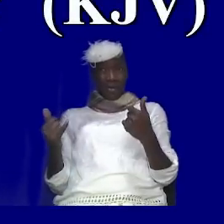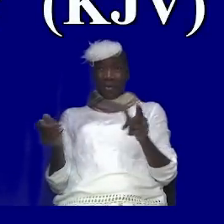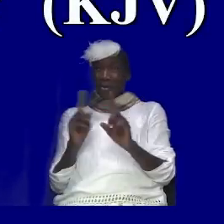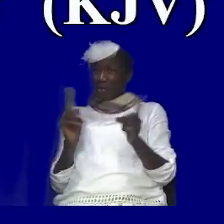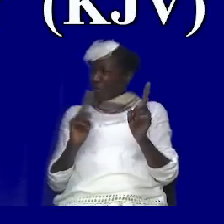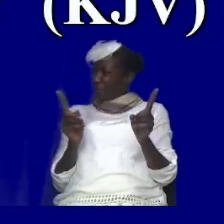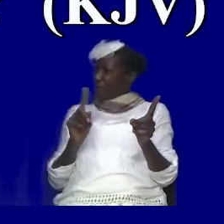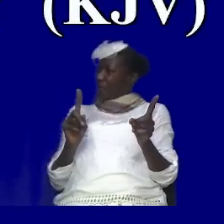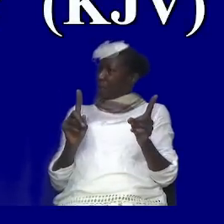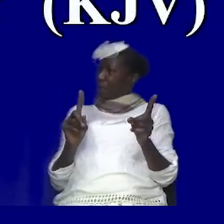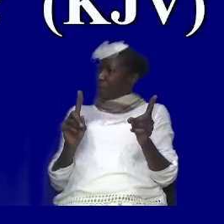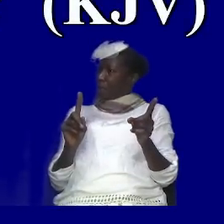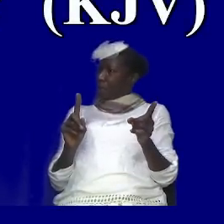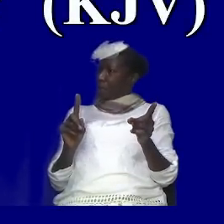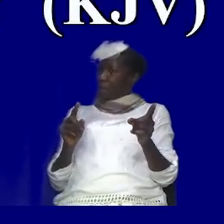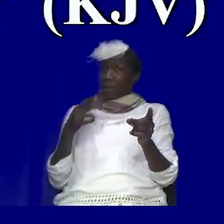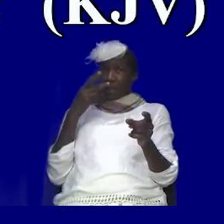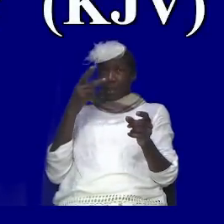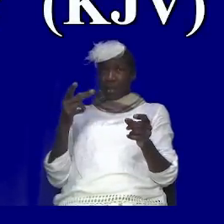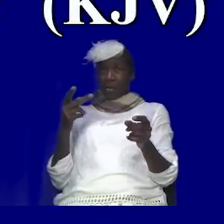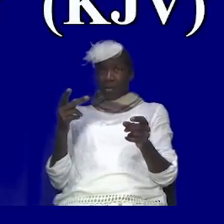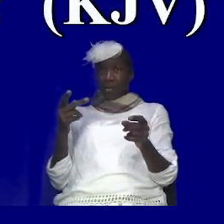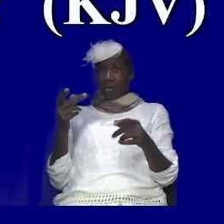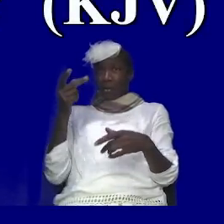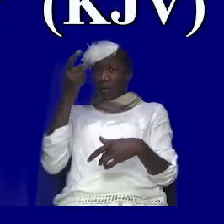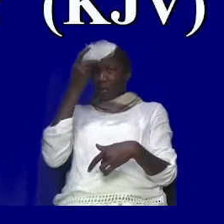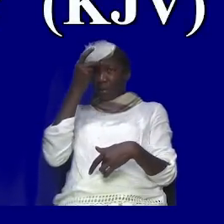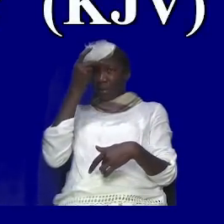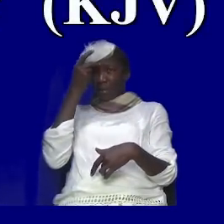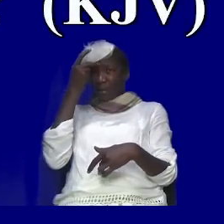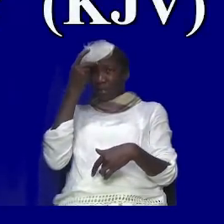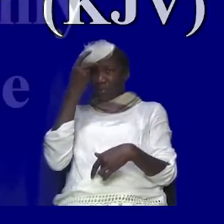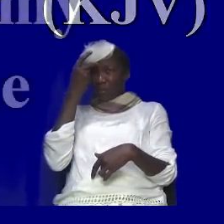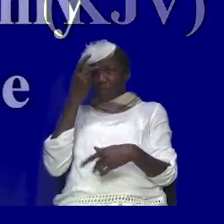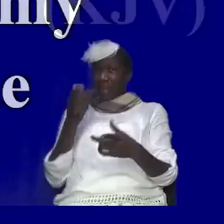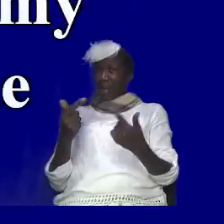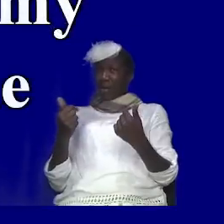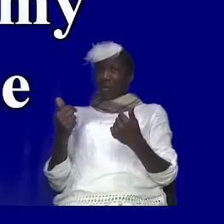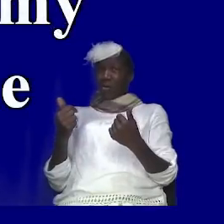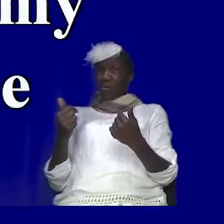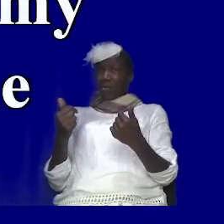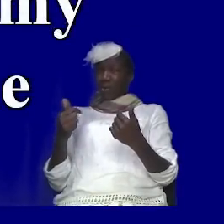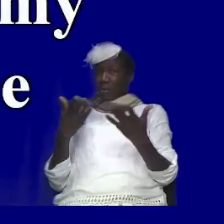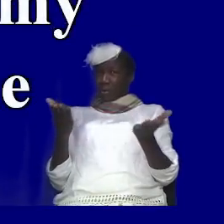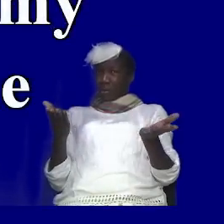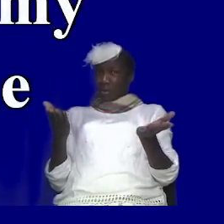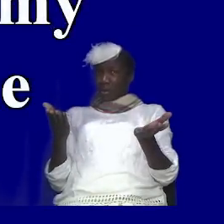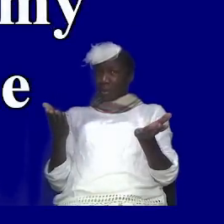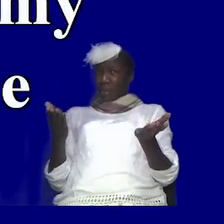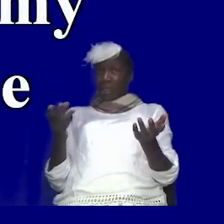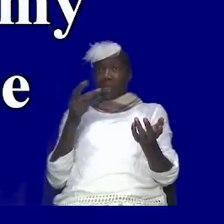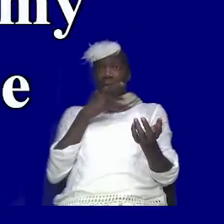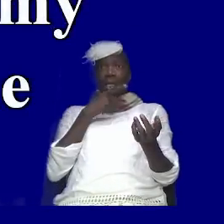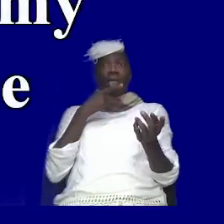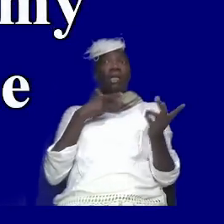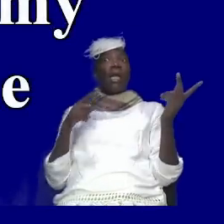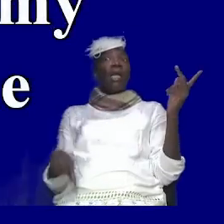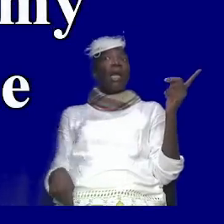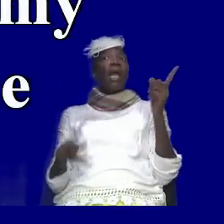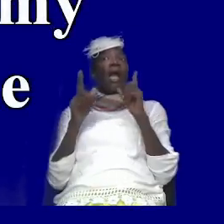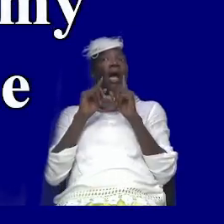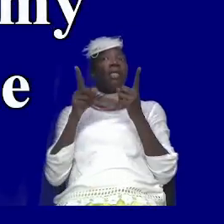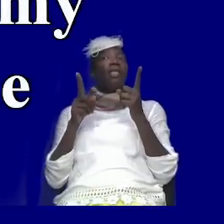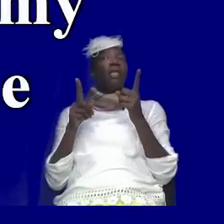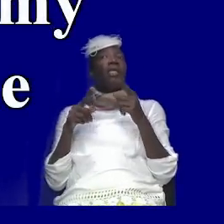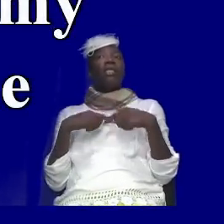when saw we thee sick or in prison and came unto me? And the king shall answer and